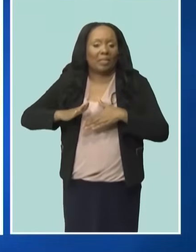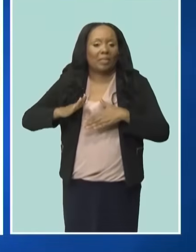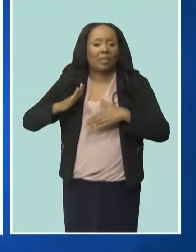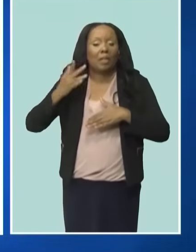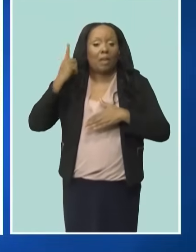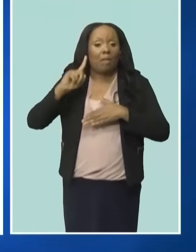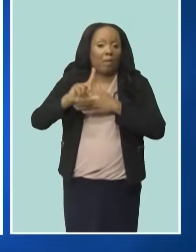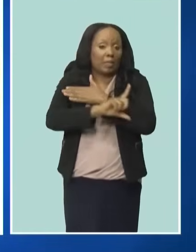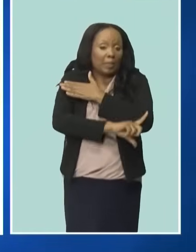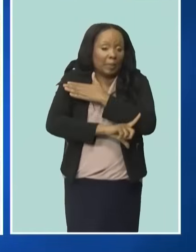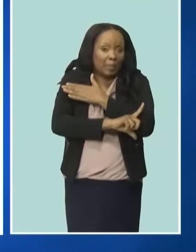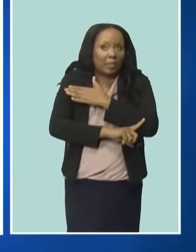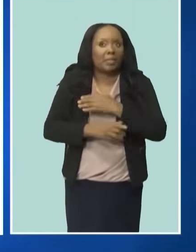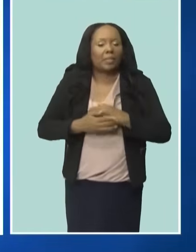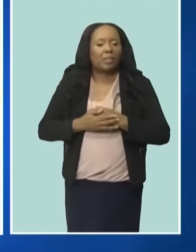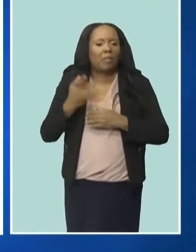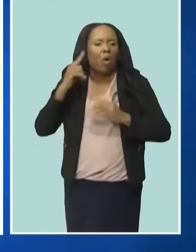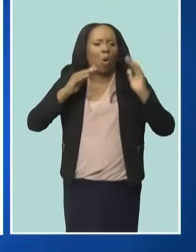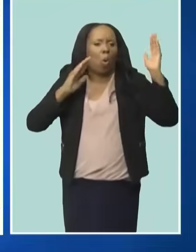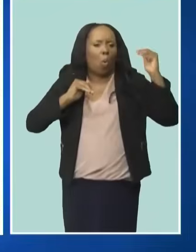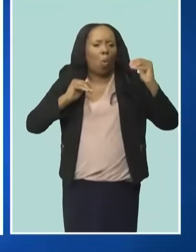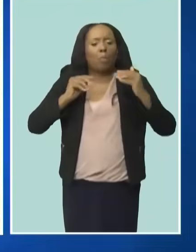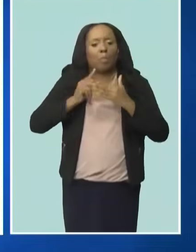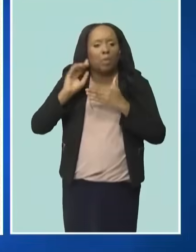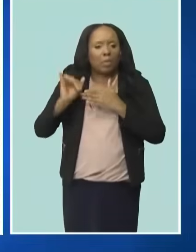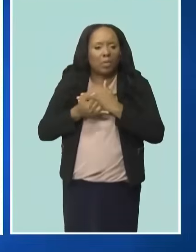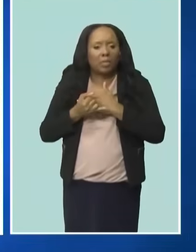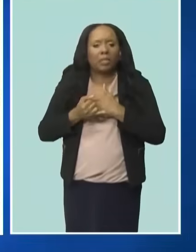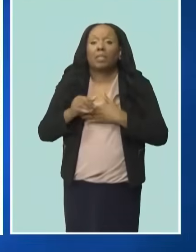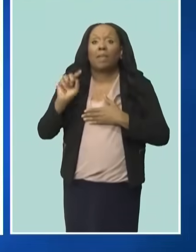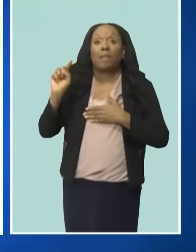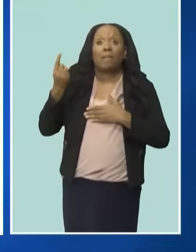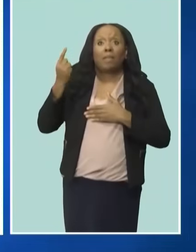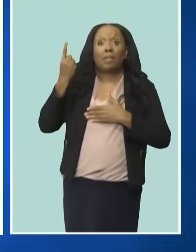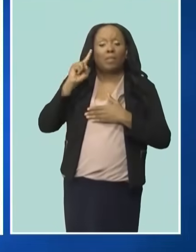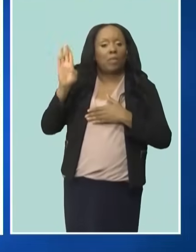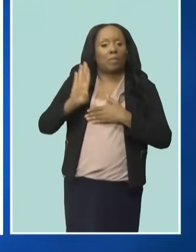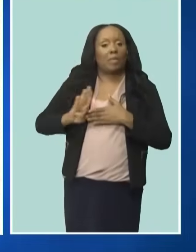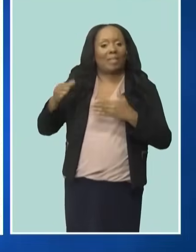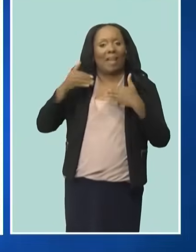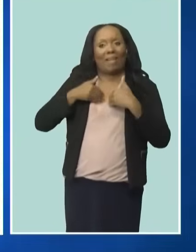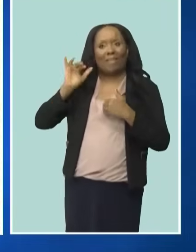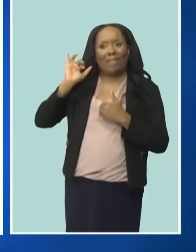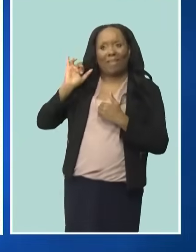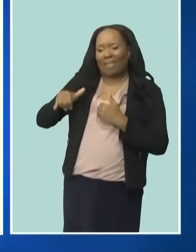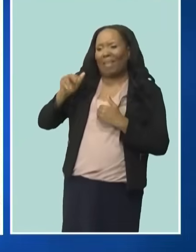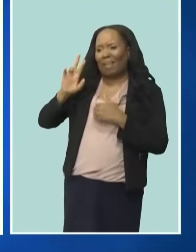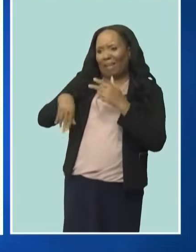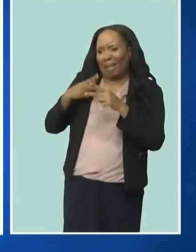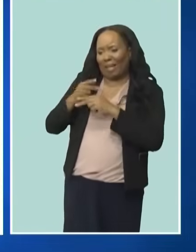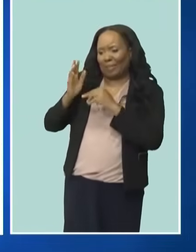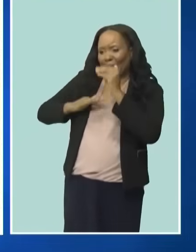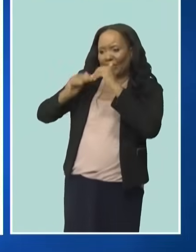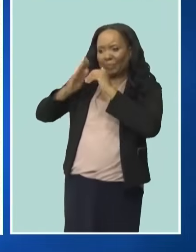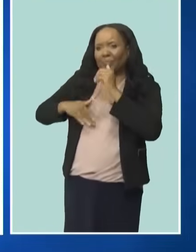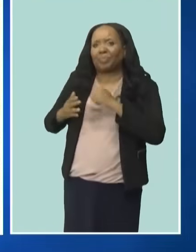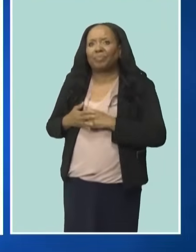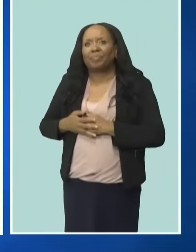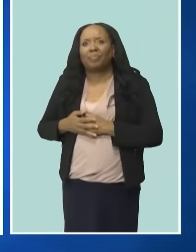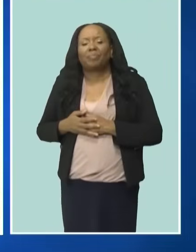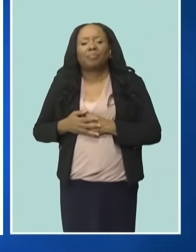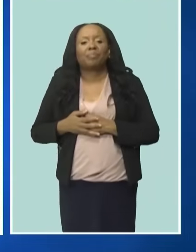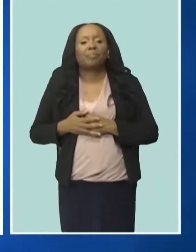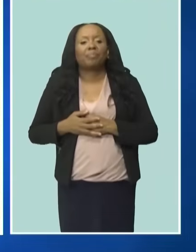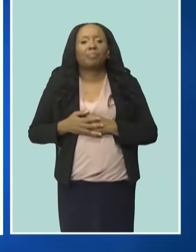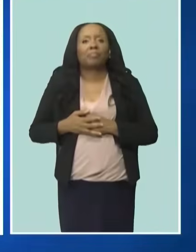first for Barbados. Singh shared further details with the Business Report. We started this about 4 or 5 years